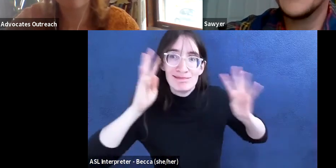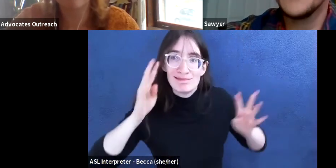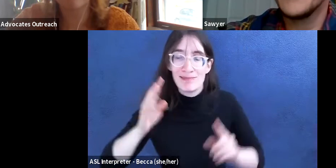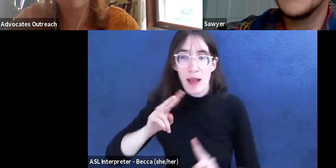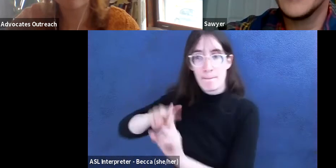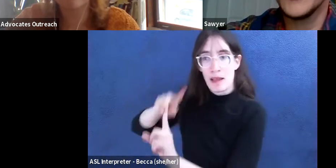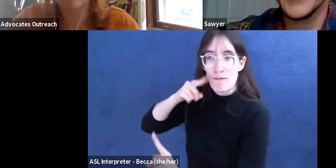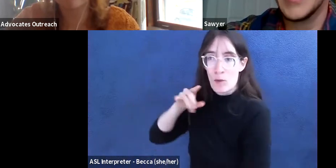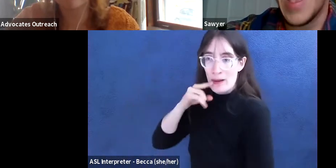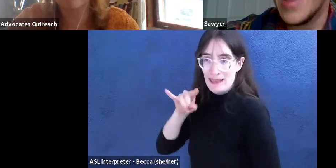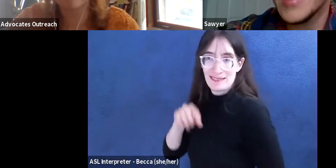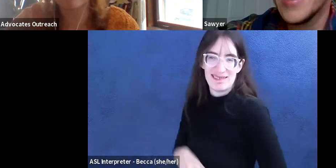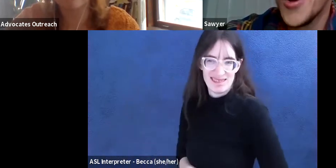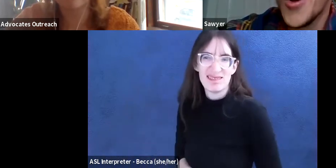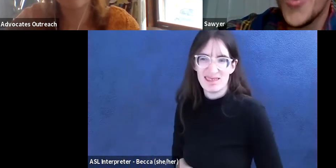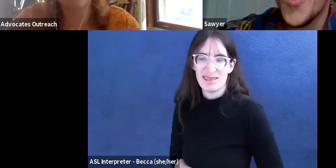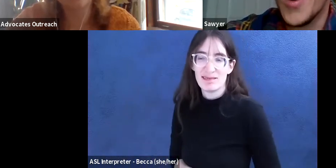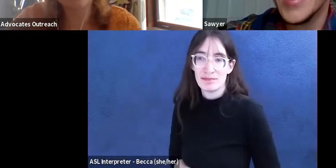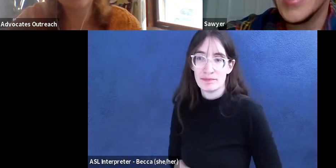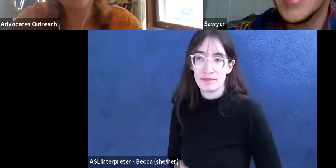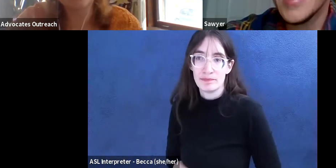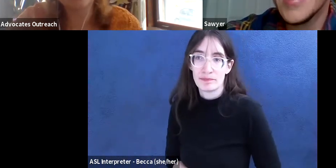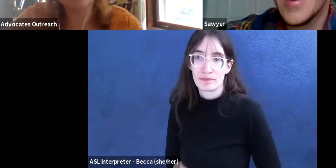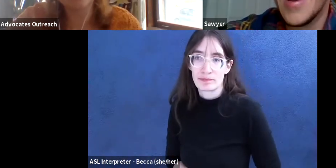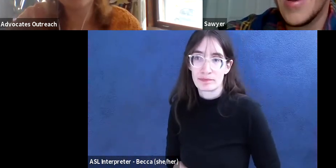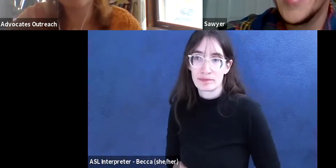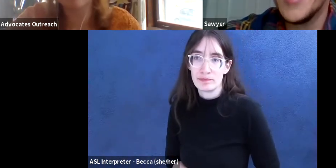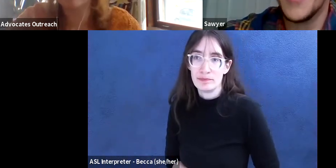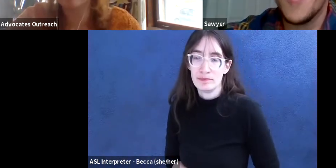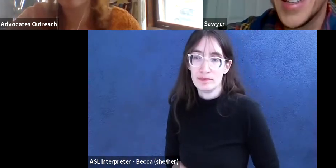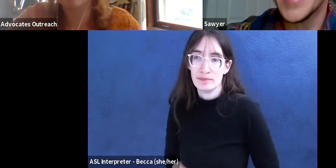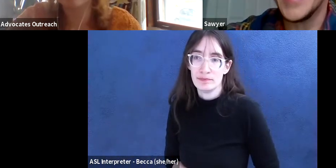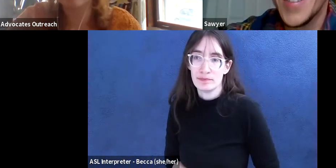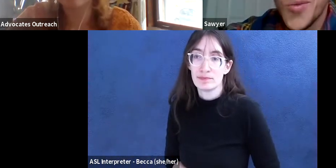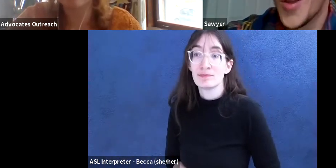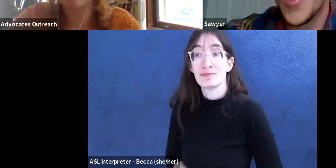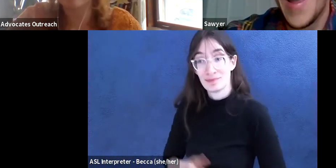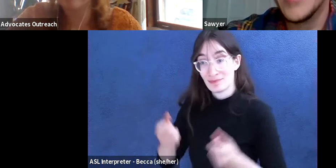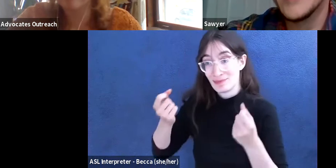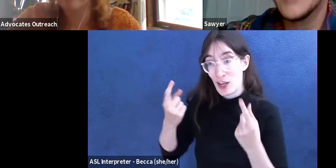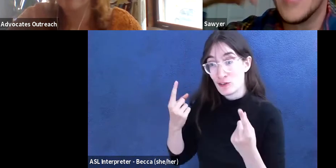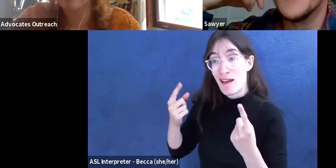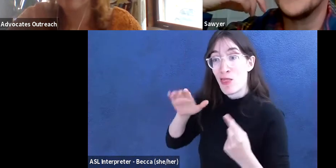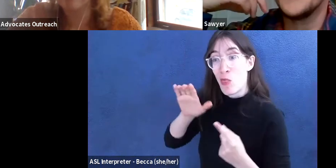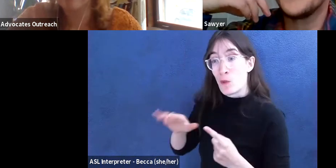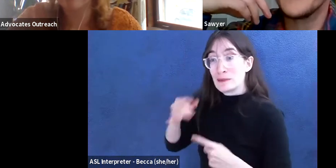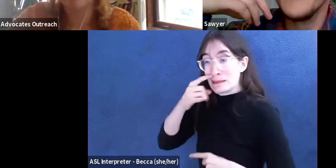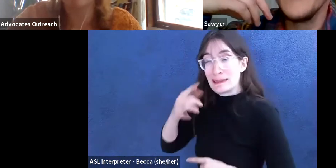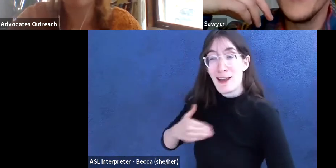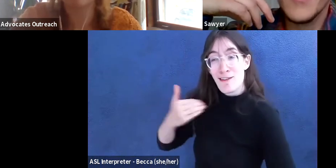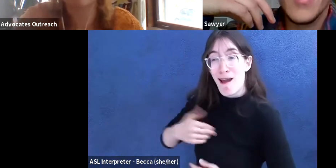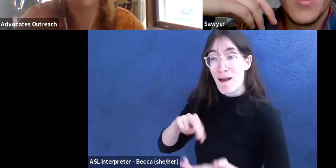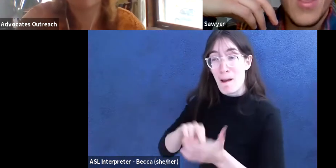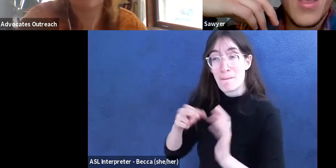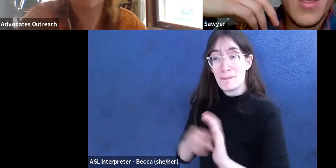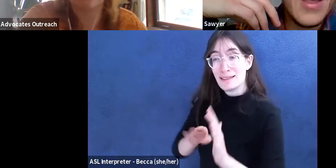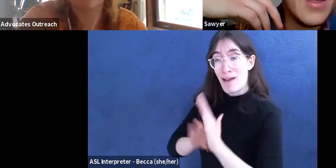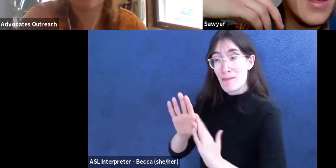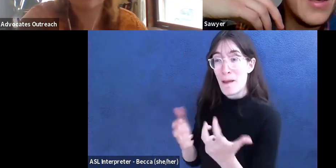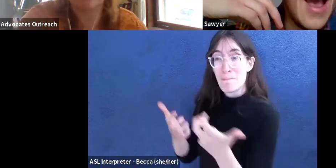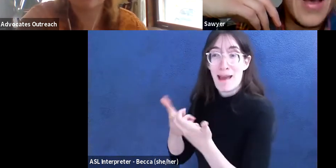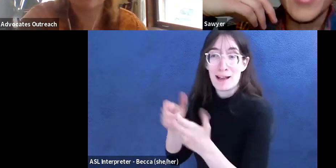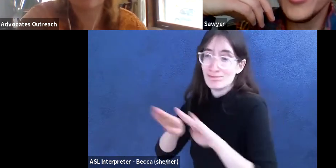really like help to create that safe feeling that they can be open about that kind of thing. And